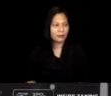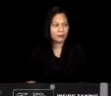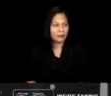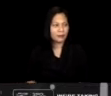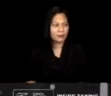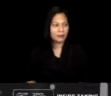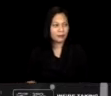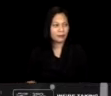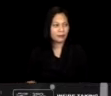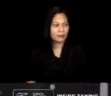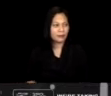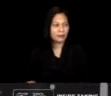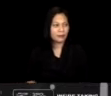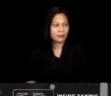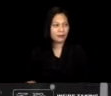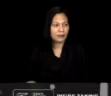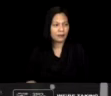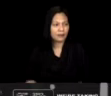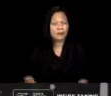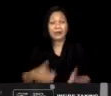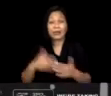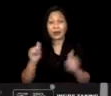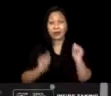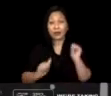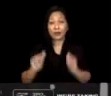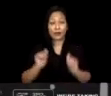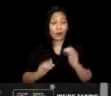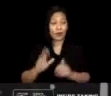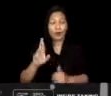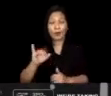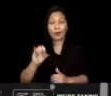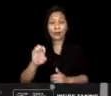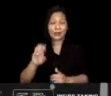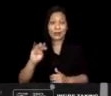Our next performer this morning is Rosie Ming.